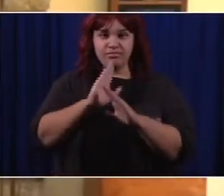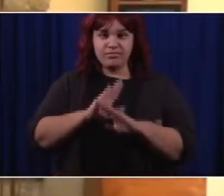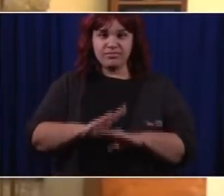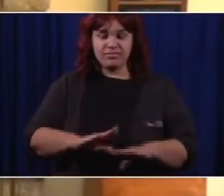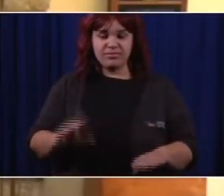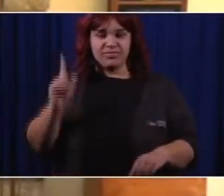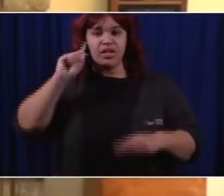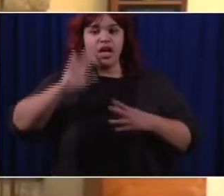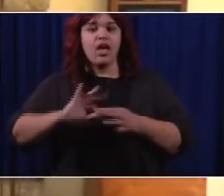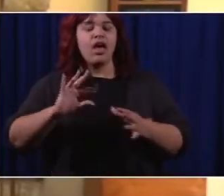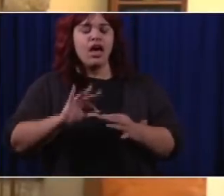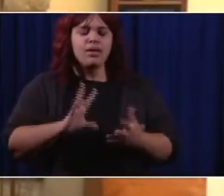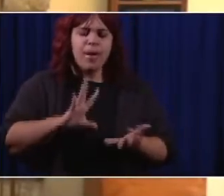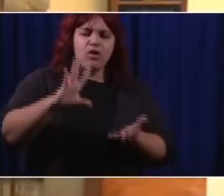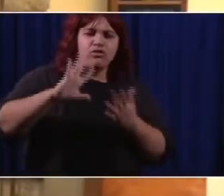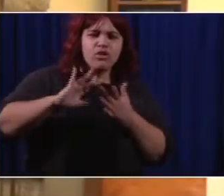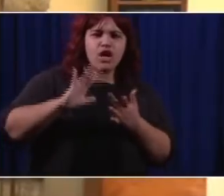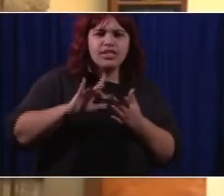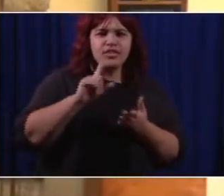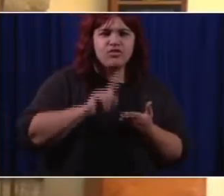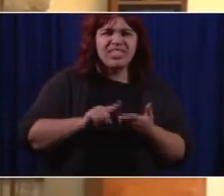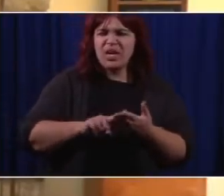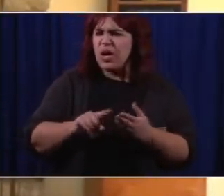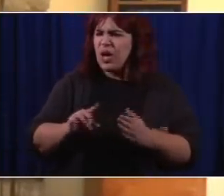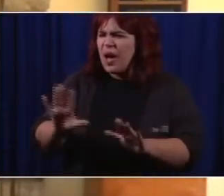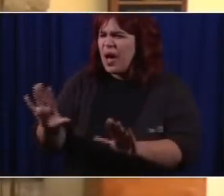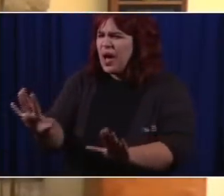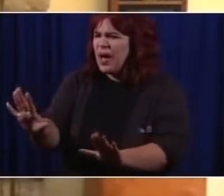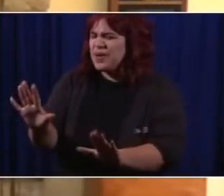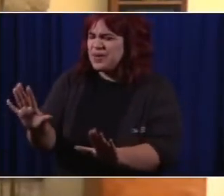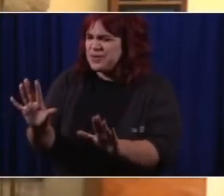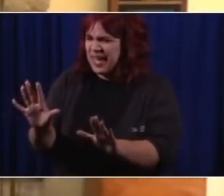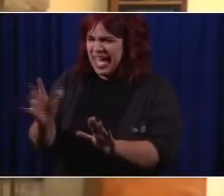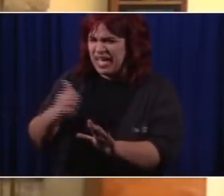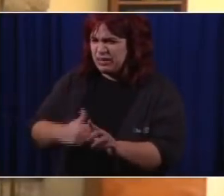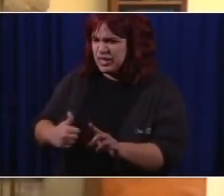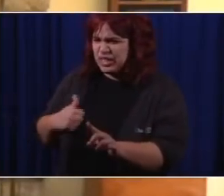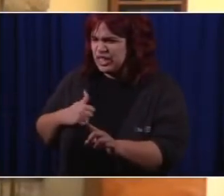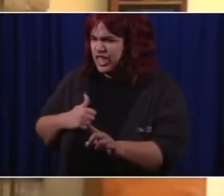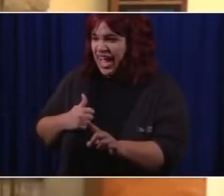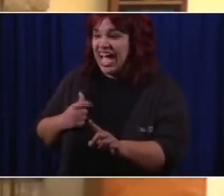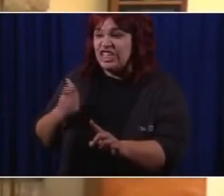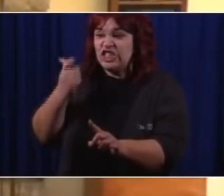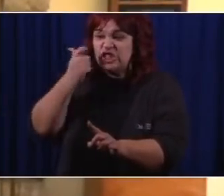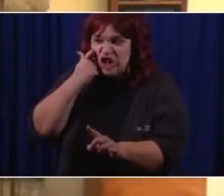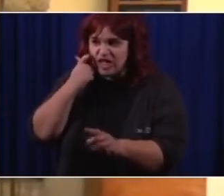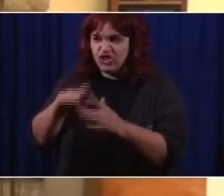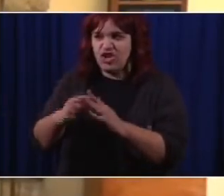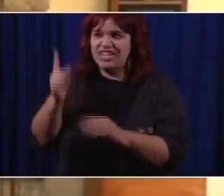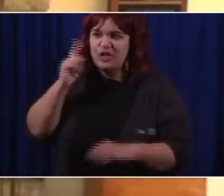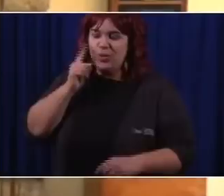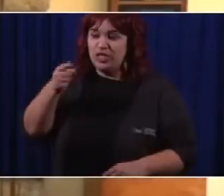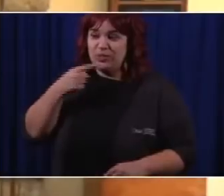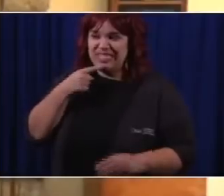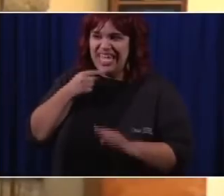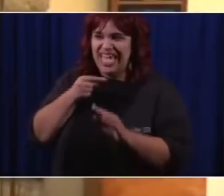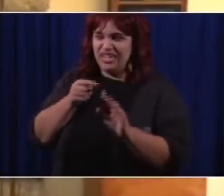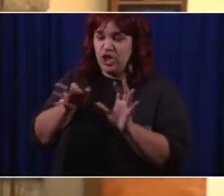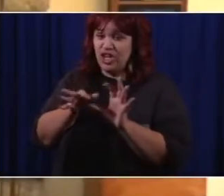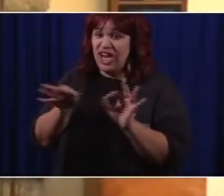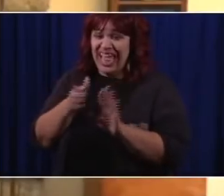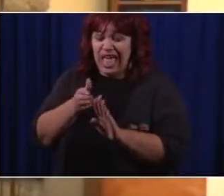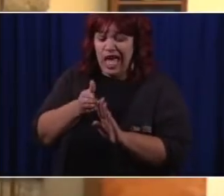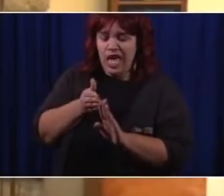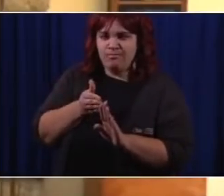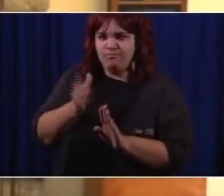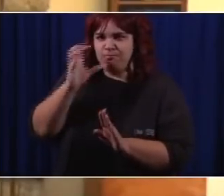Reported that contact tracing. Matt, hey, Matt, I Yes. missed your first, you just came on, so Okay. we missed the first few words. Okay,